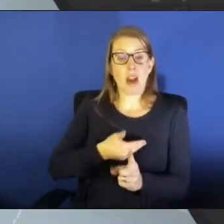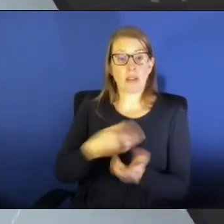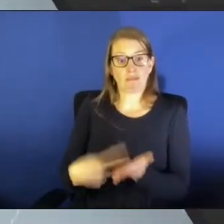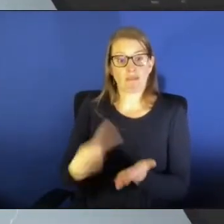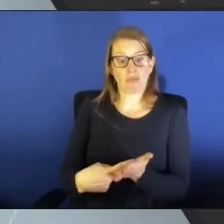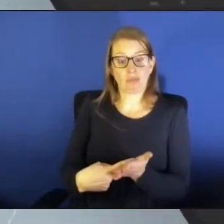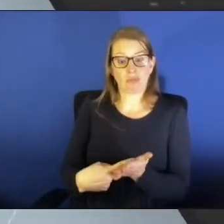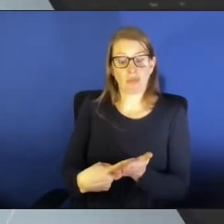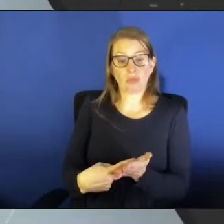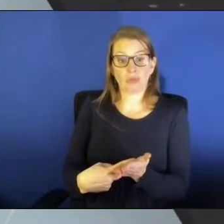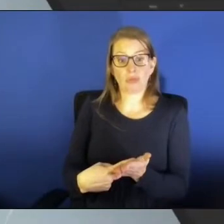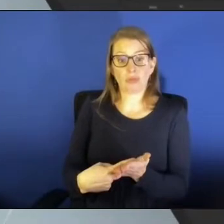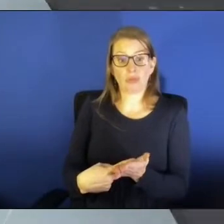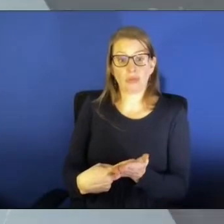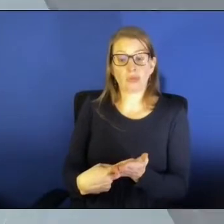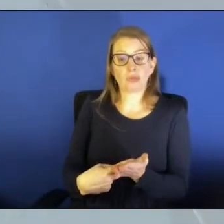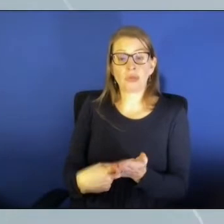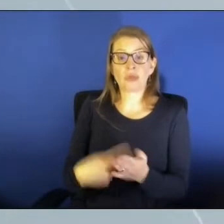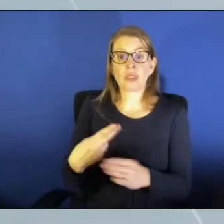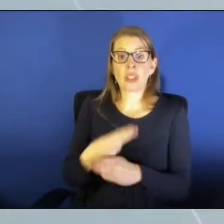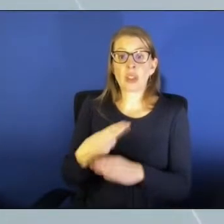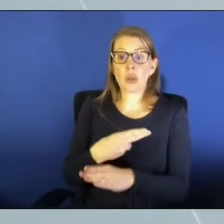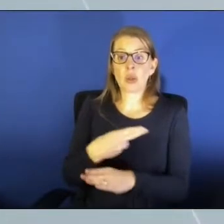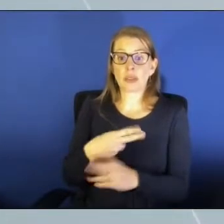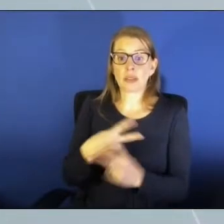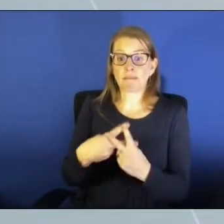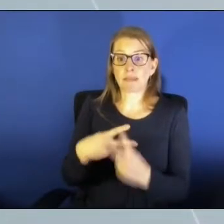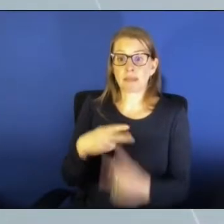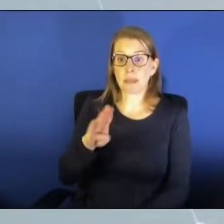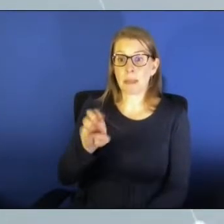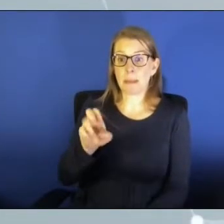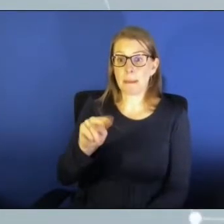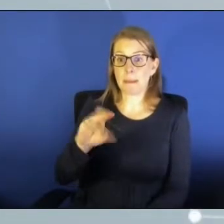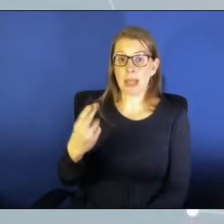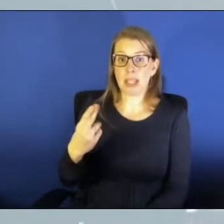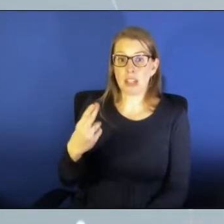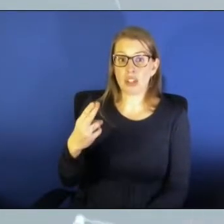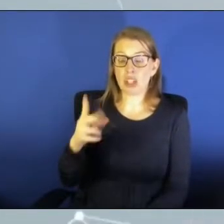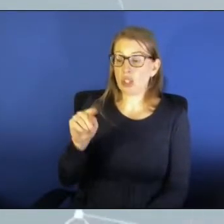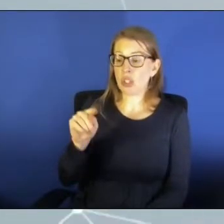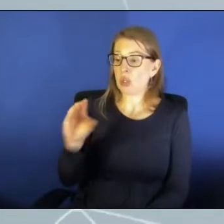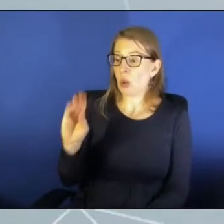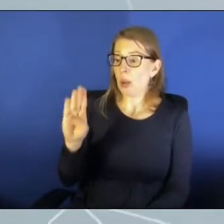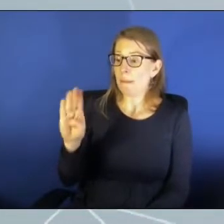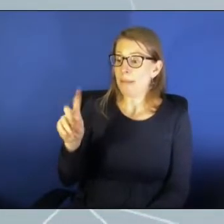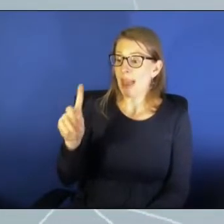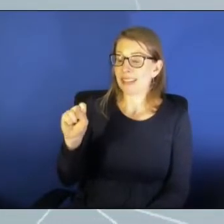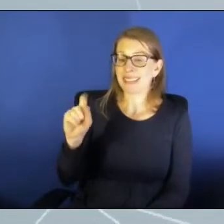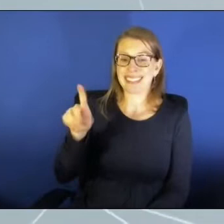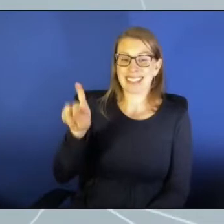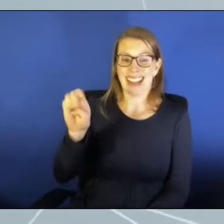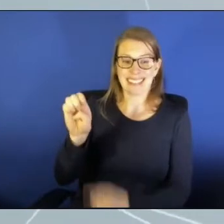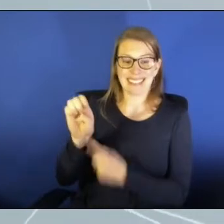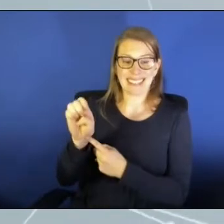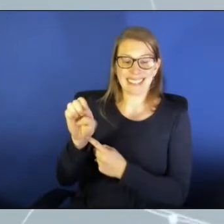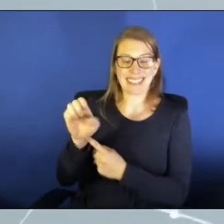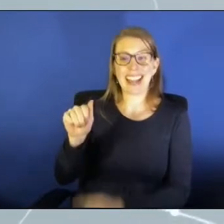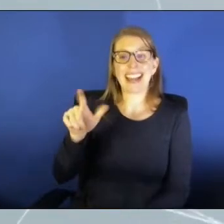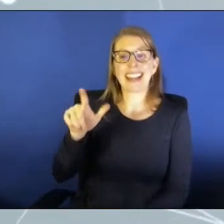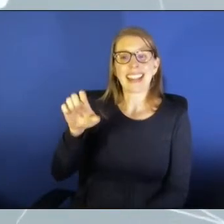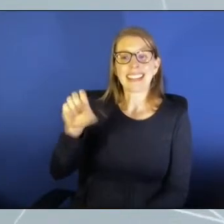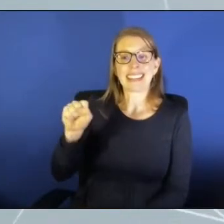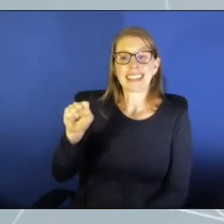#BenchToBedside. And as always, Alexis Del Cid joins us now in the studio with a look at some of the